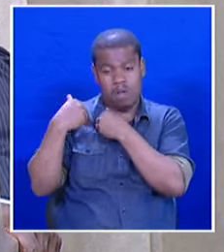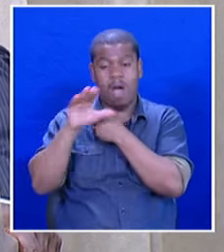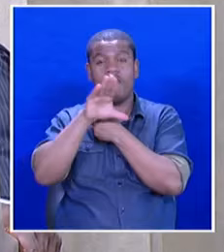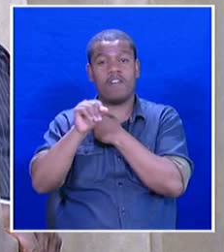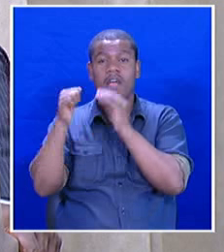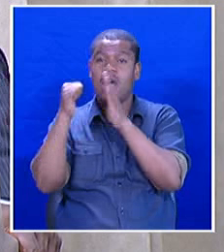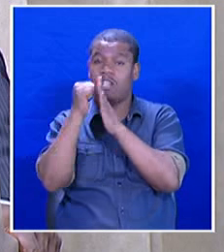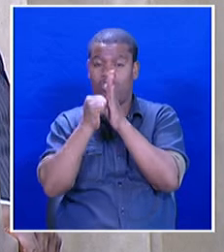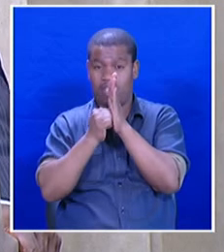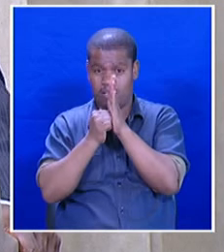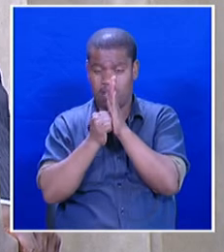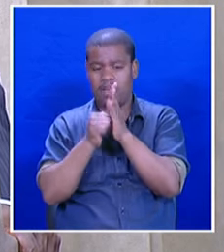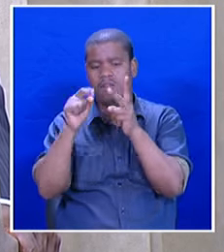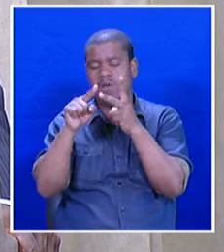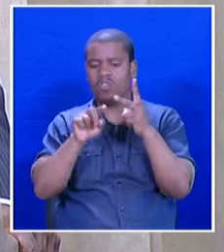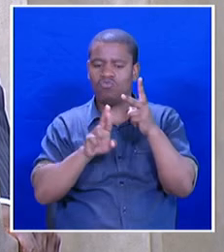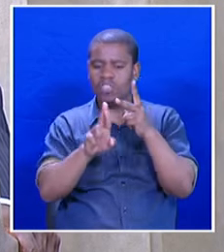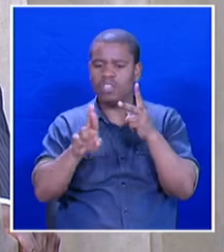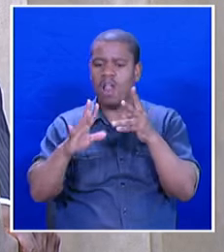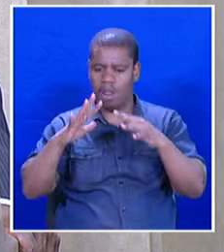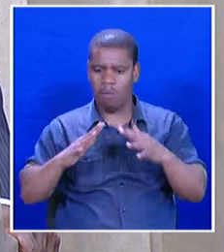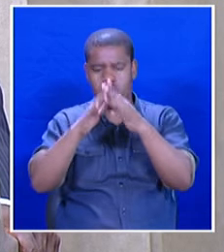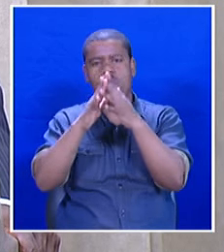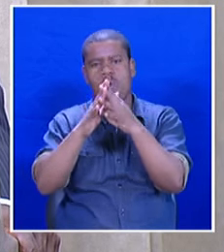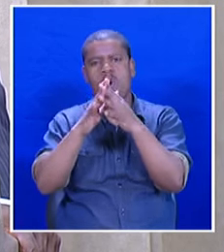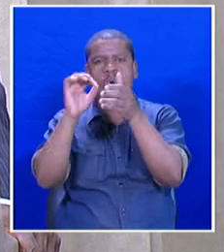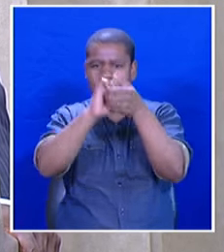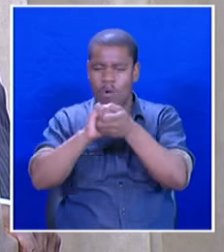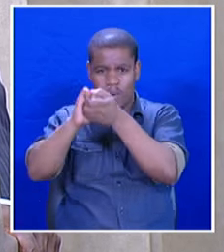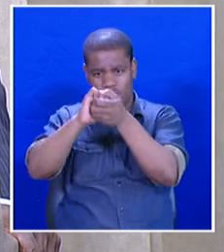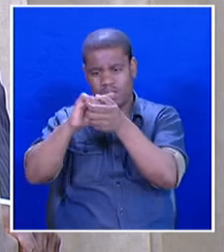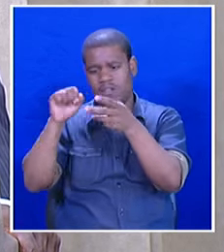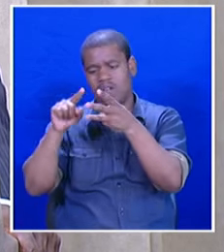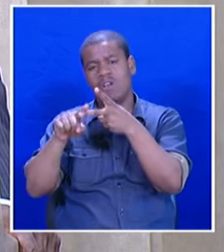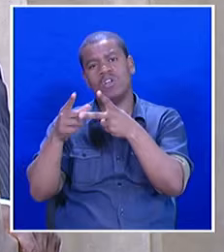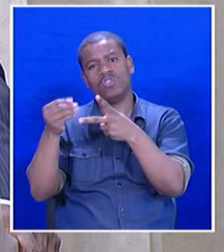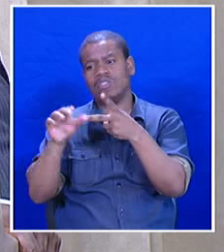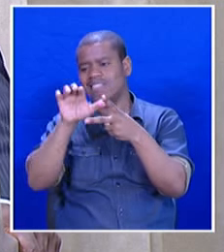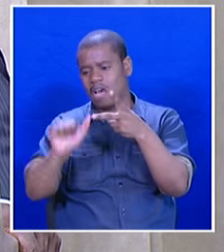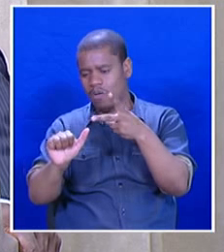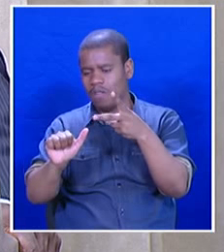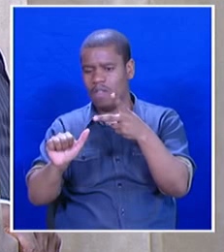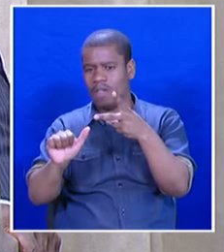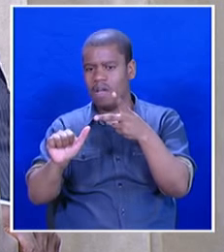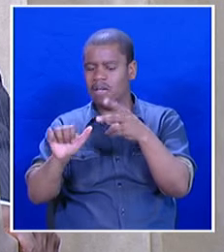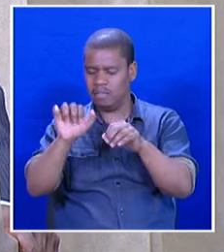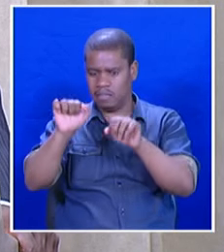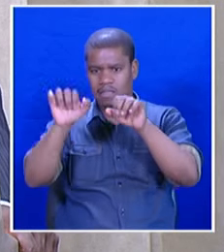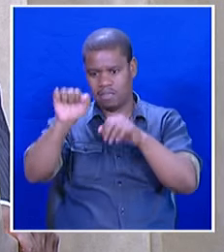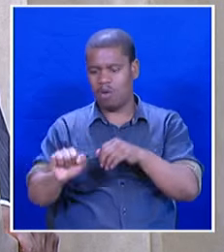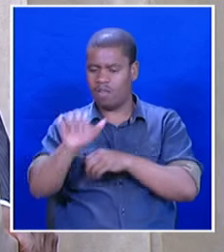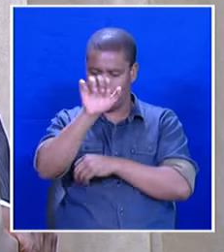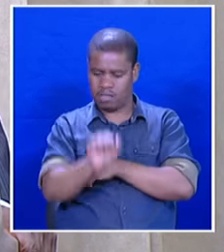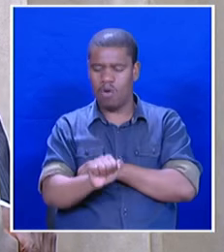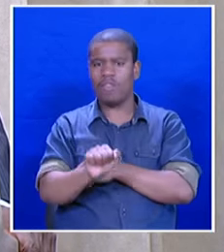cooperation, promote south-to-south cooperation, and promote the Millennium Development Goals with the objective of